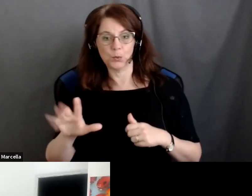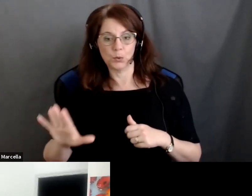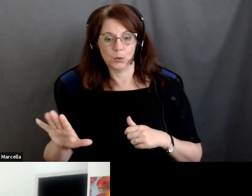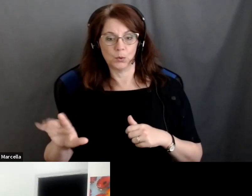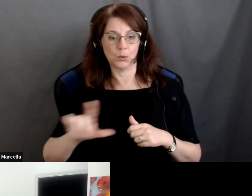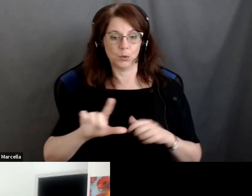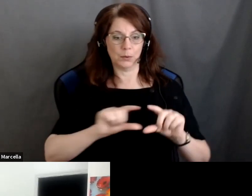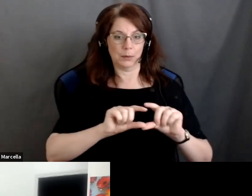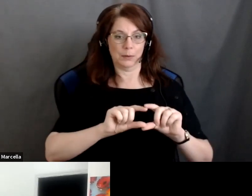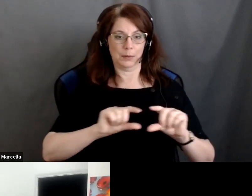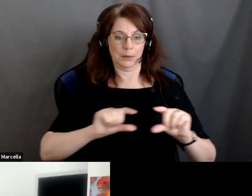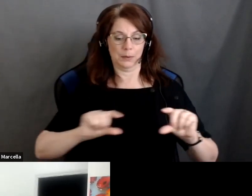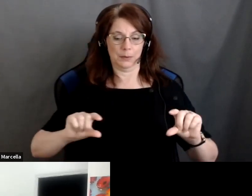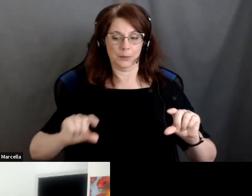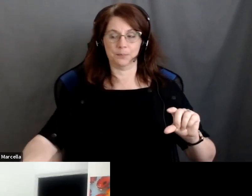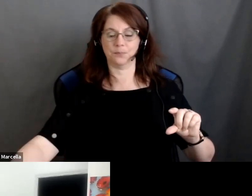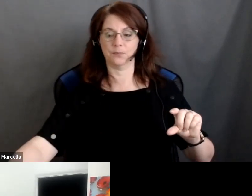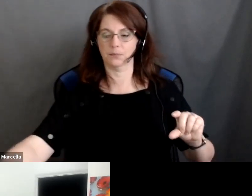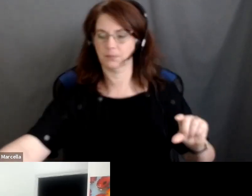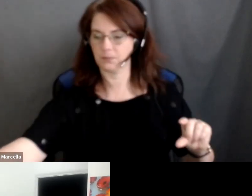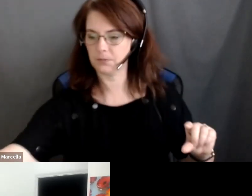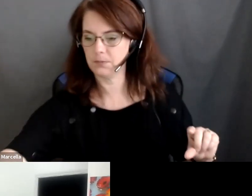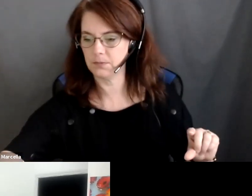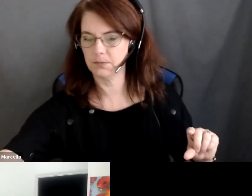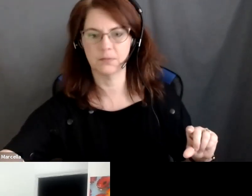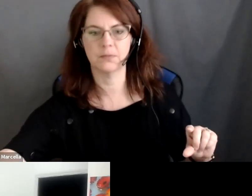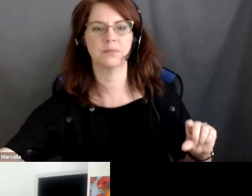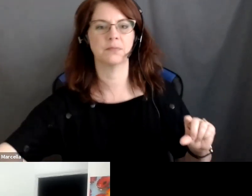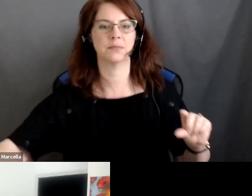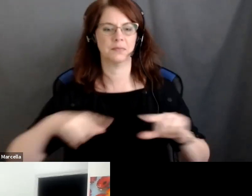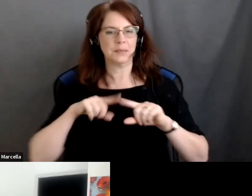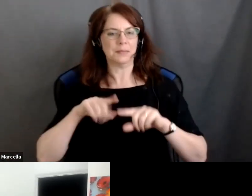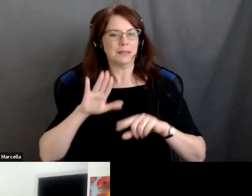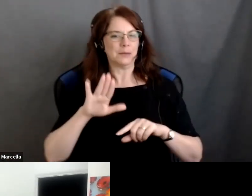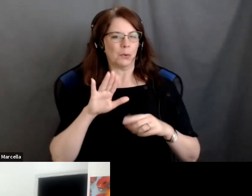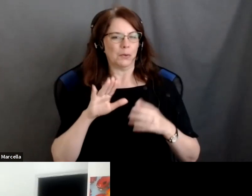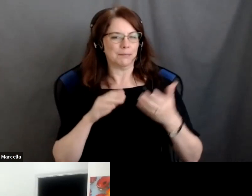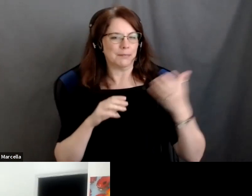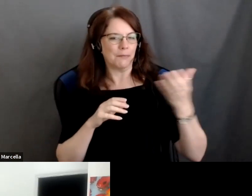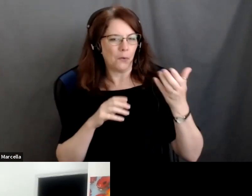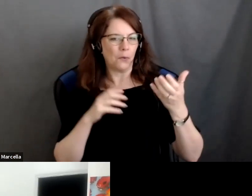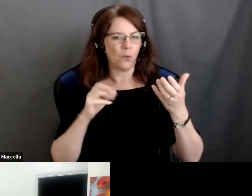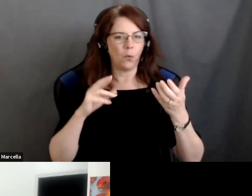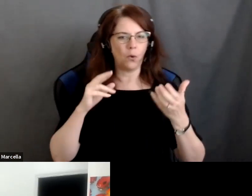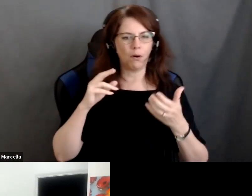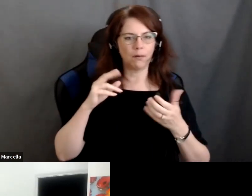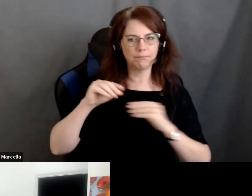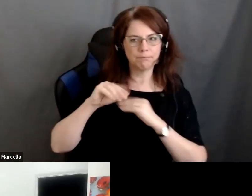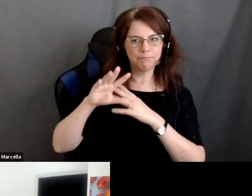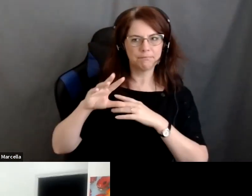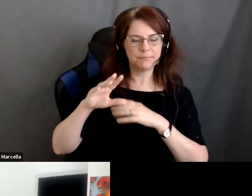the menus, the screen, a menu bar pops up. So depending on the device you're on, it's either at the top or the